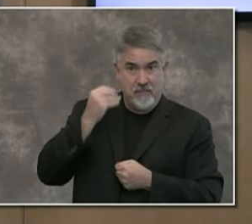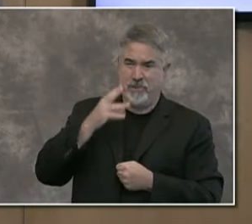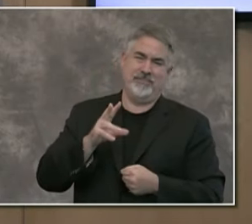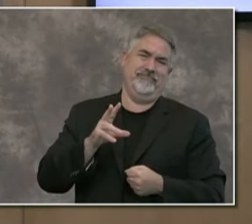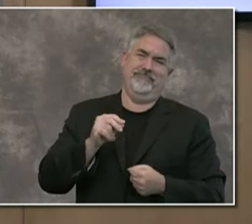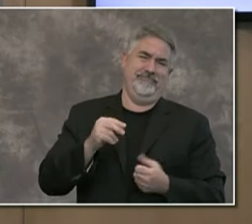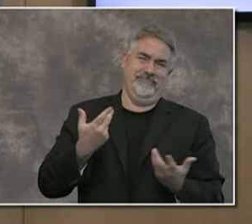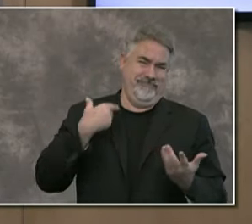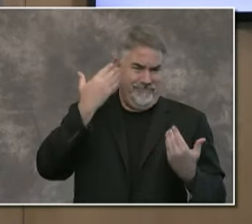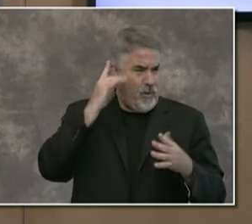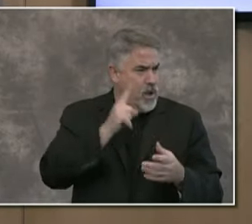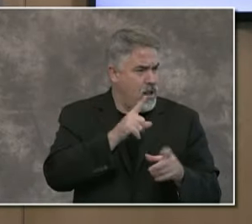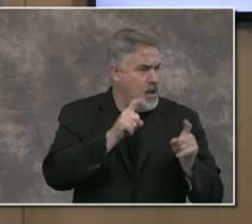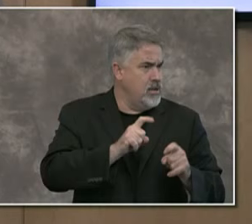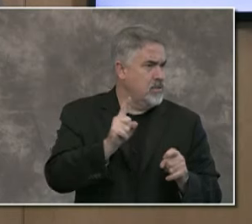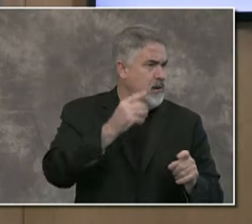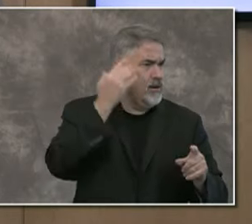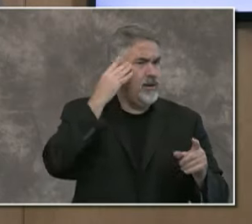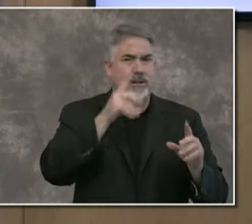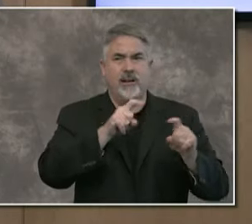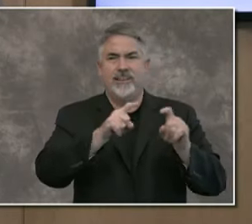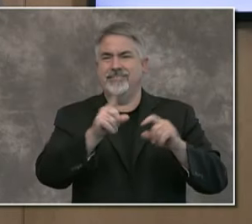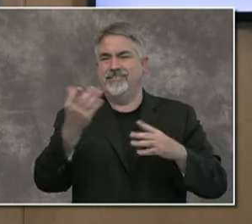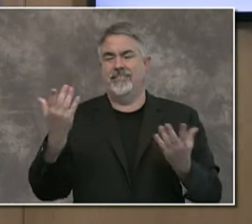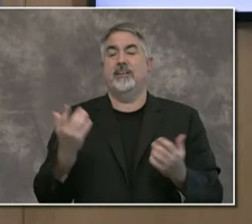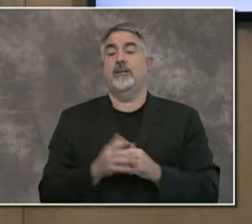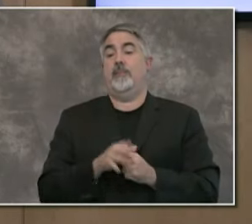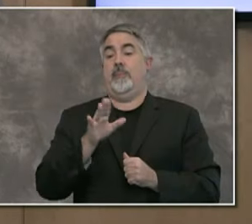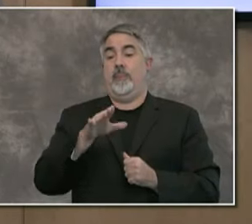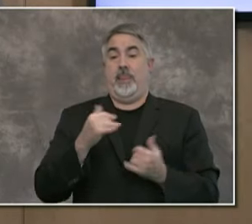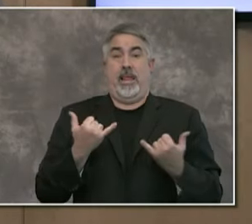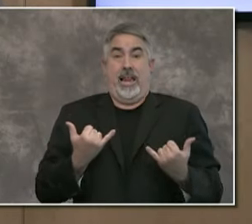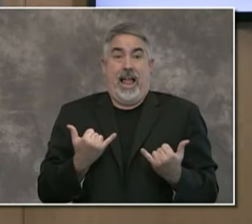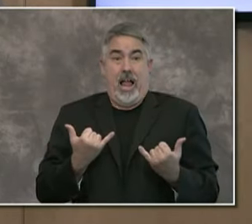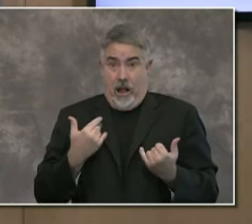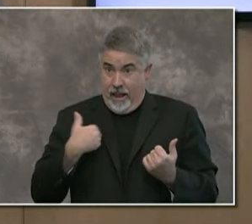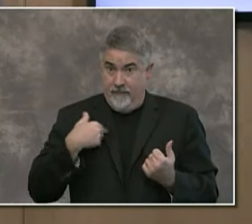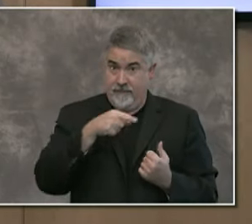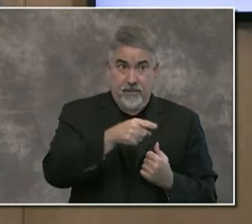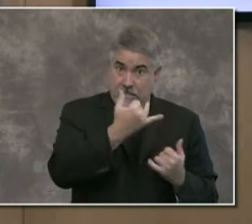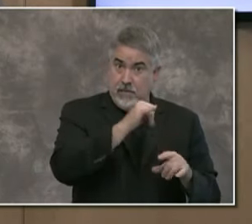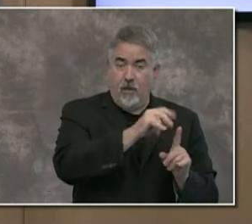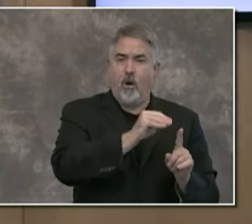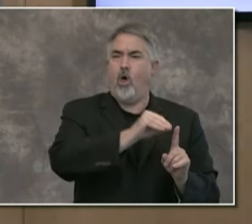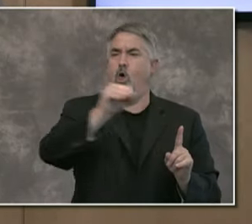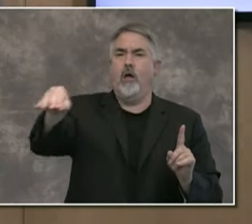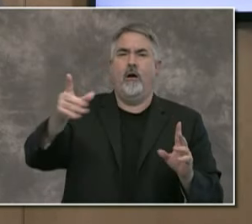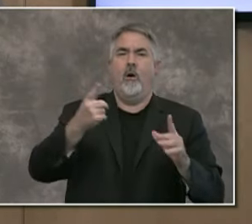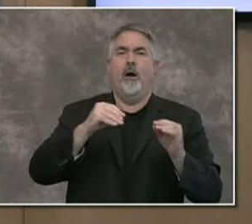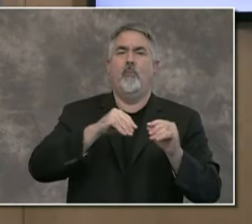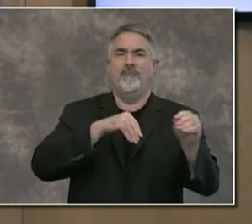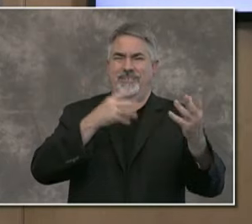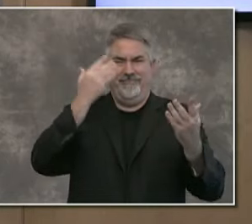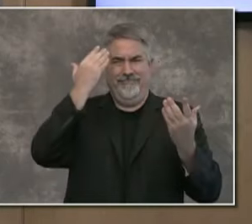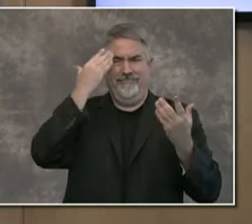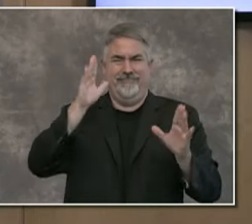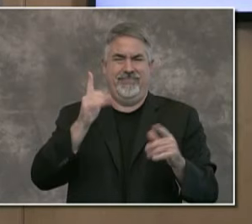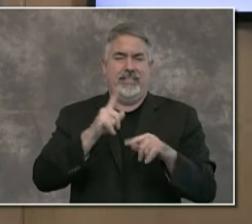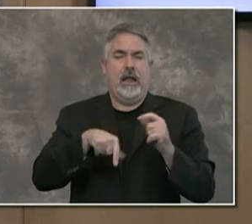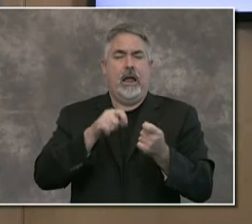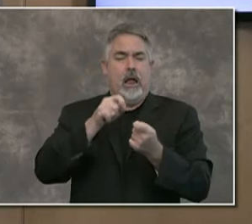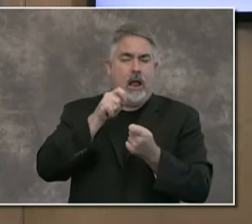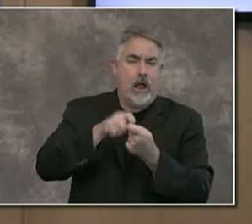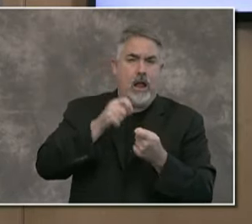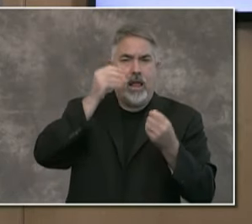that is where they physically are now in a state of recovery. It simply means that an individual who had access to a test, that test